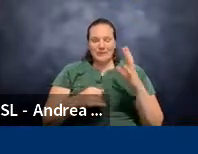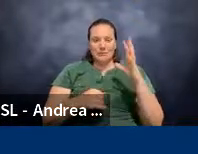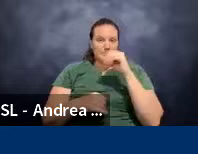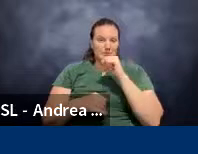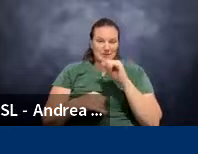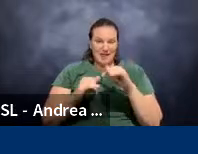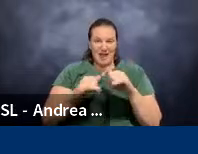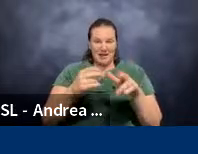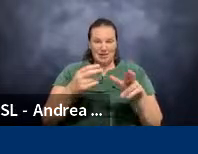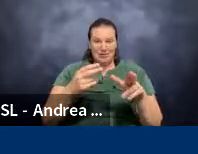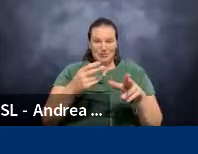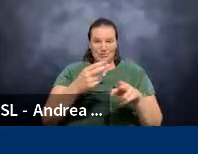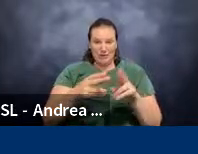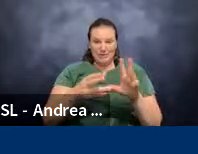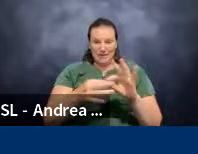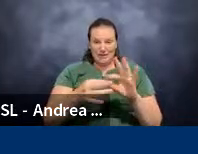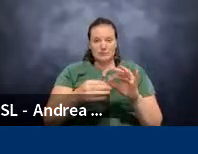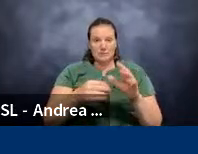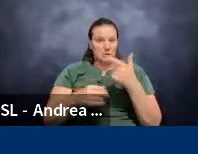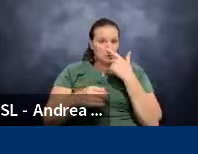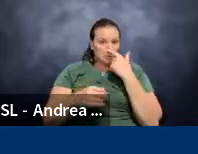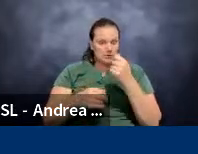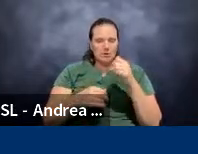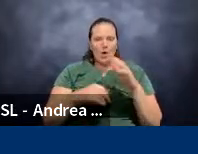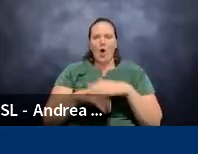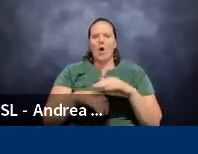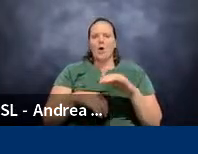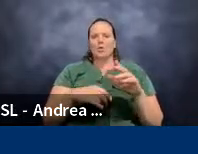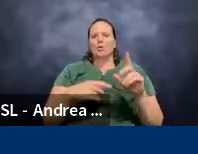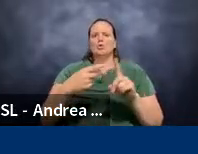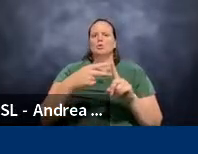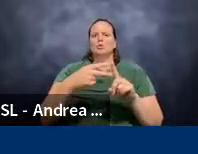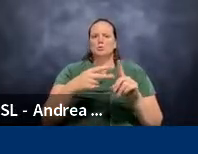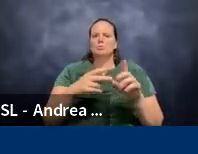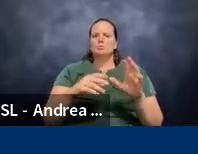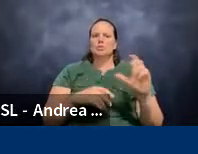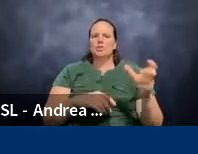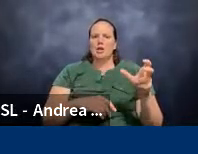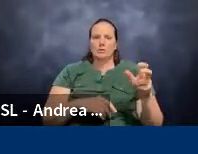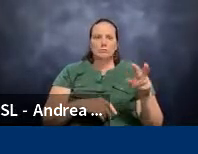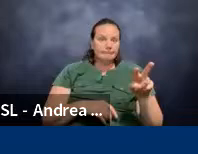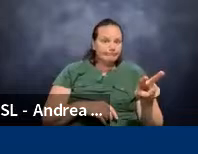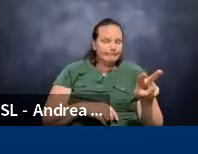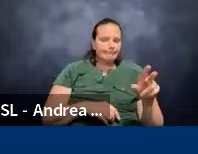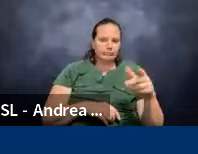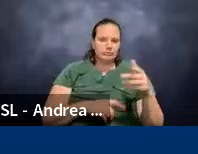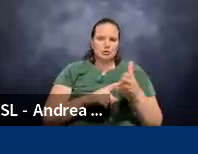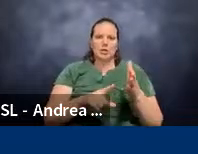you're interested in them, they are on our YouTube channel. So you can go back and check out the recording.